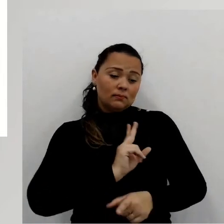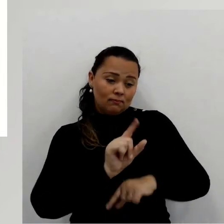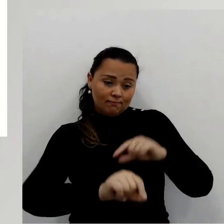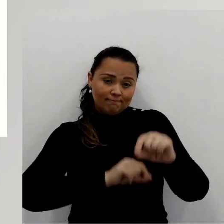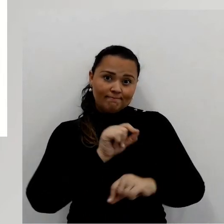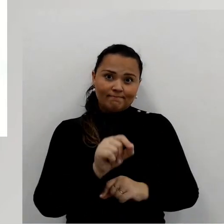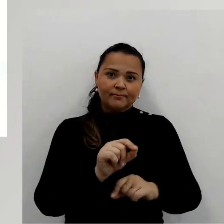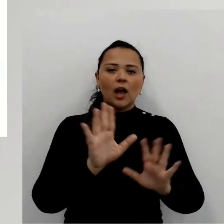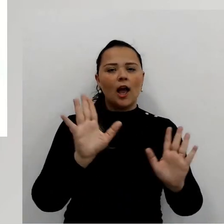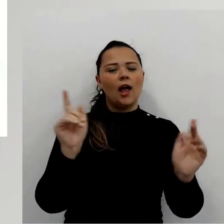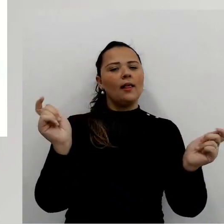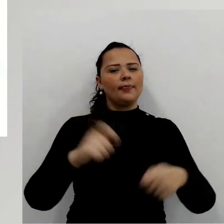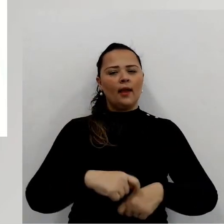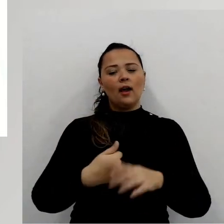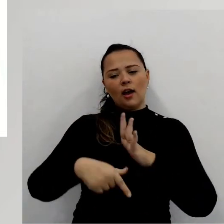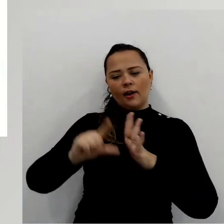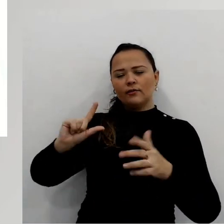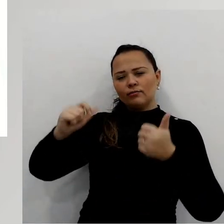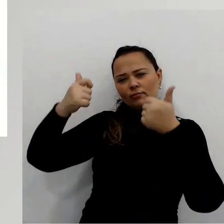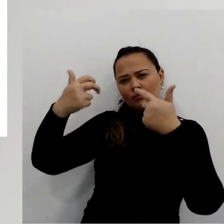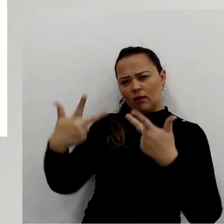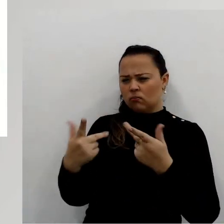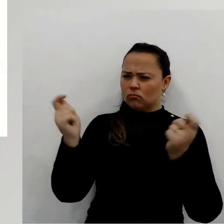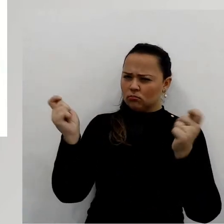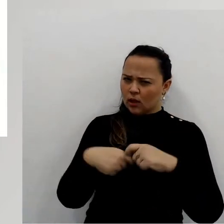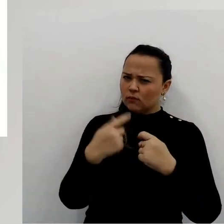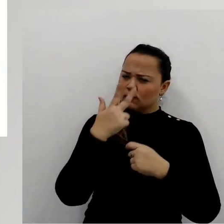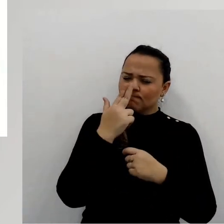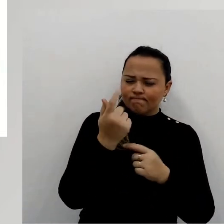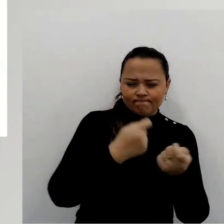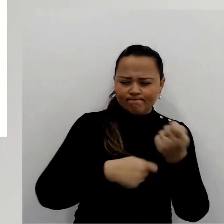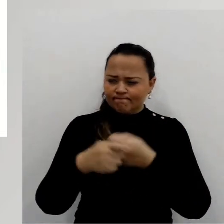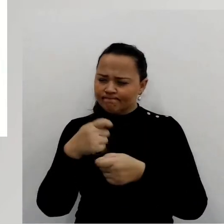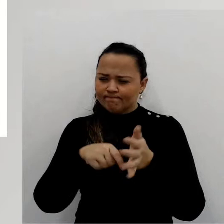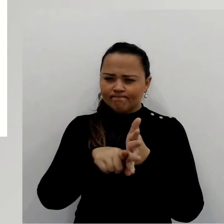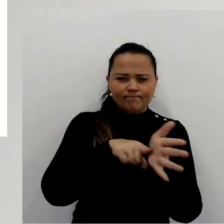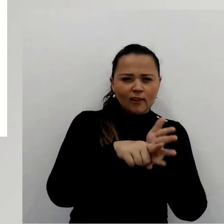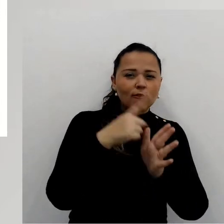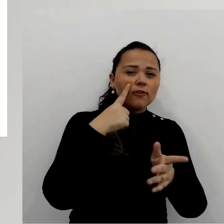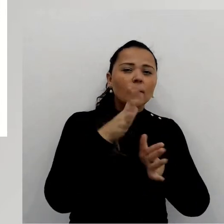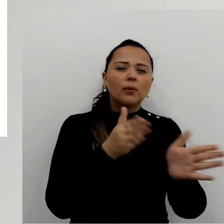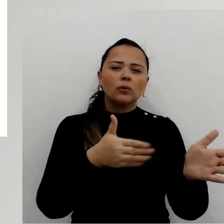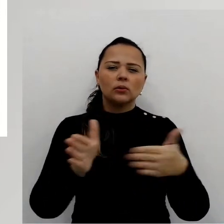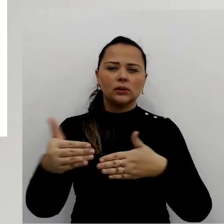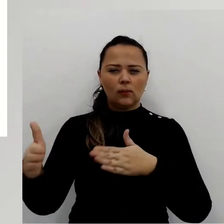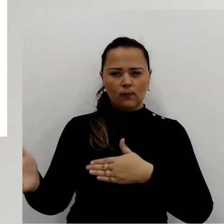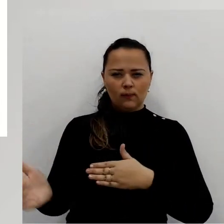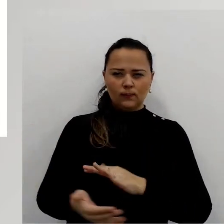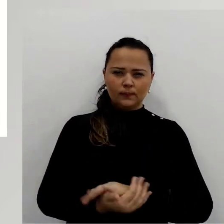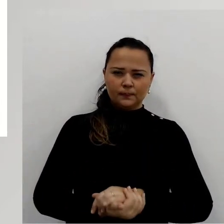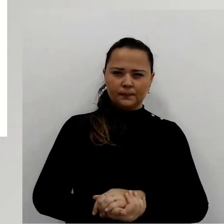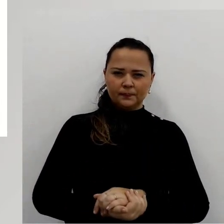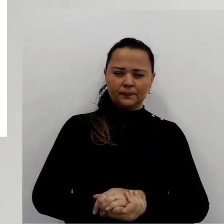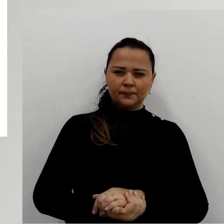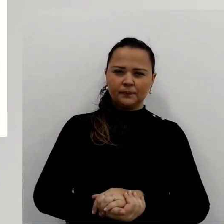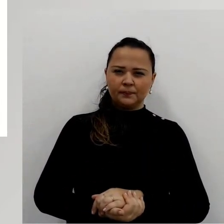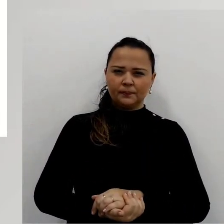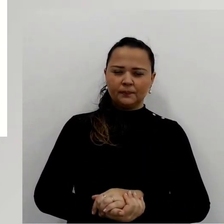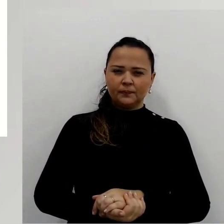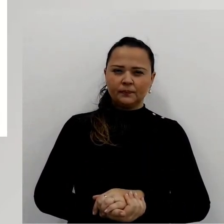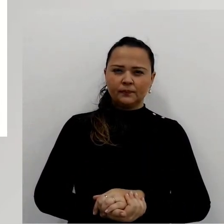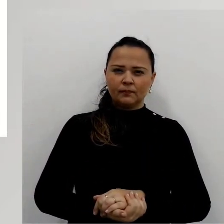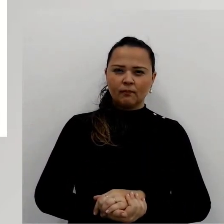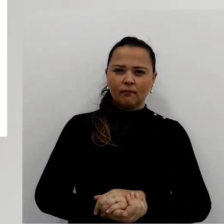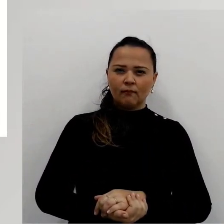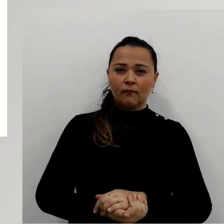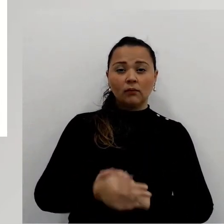to coordinate production processes. You know, when printers and print service providers used to think